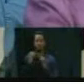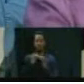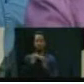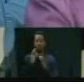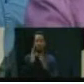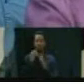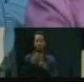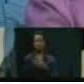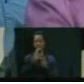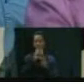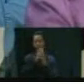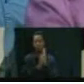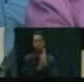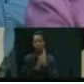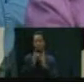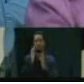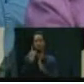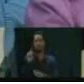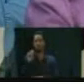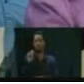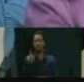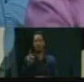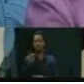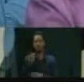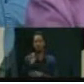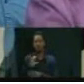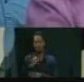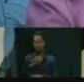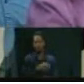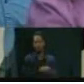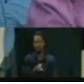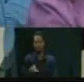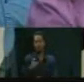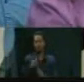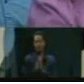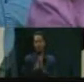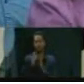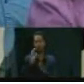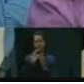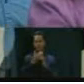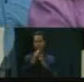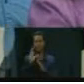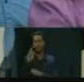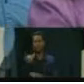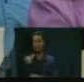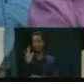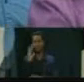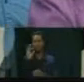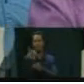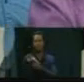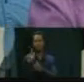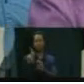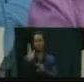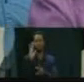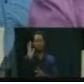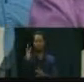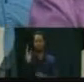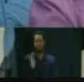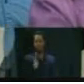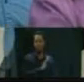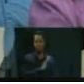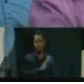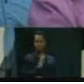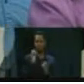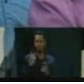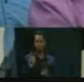of education is tasked with enforcing the laws and policies. Cities and counties elect boards of education. Boards of education